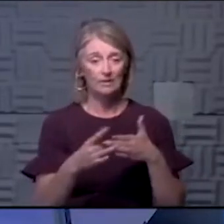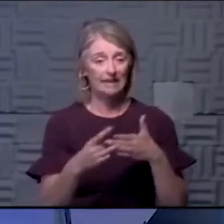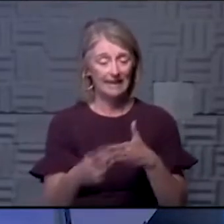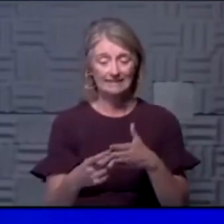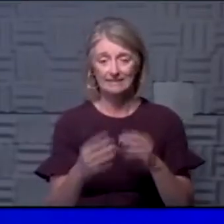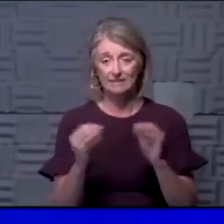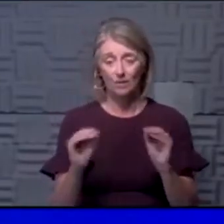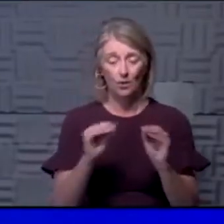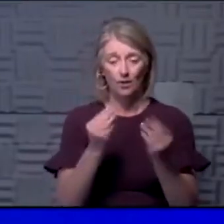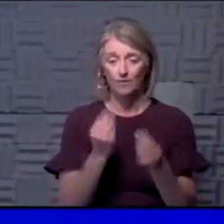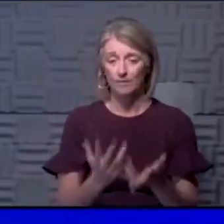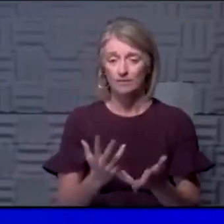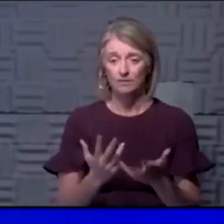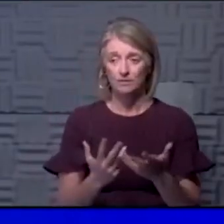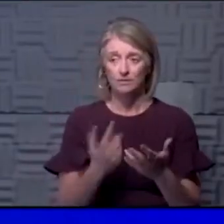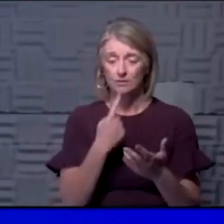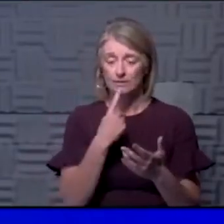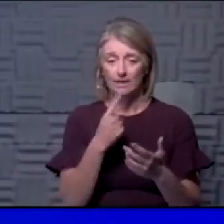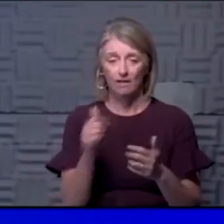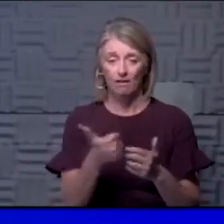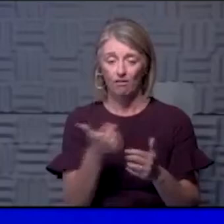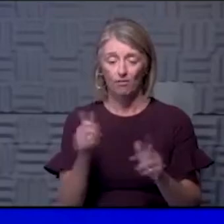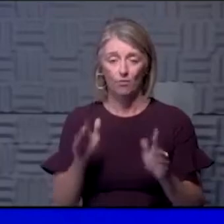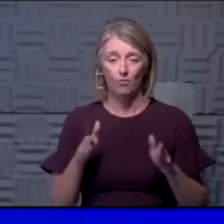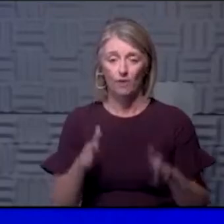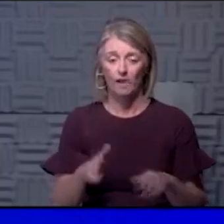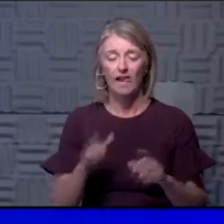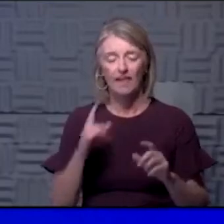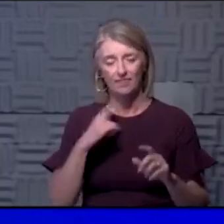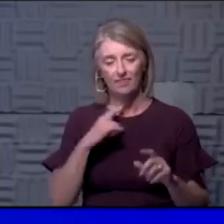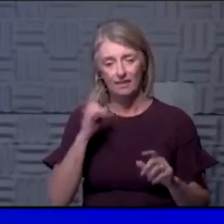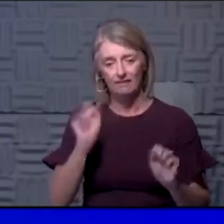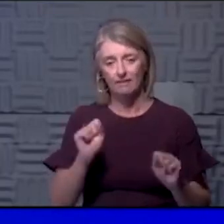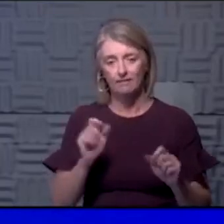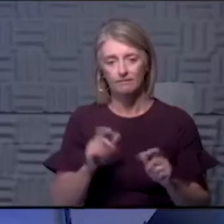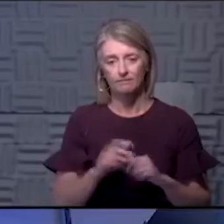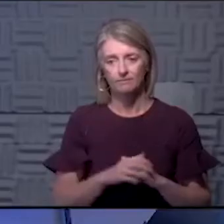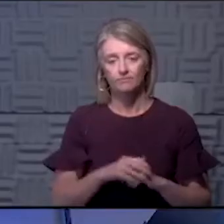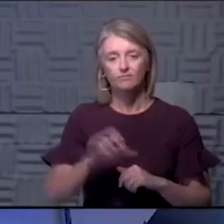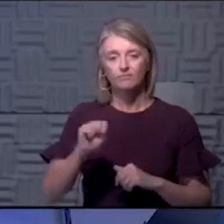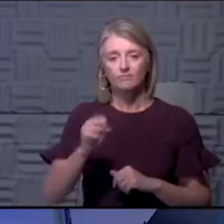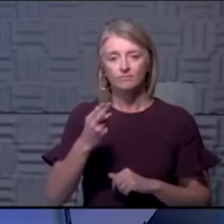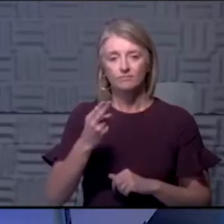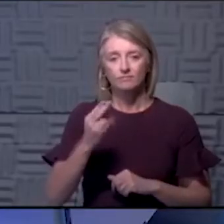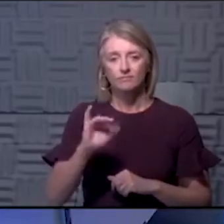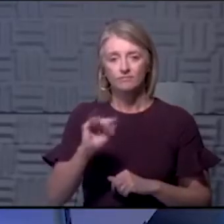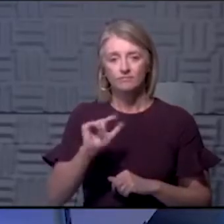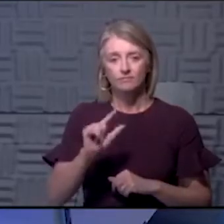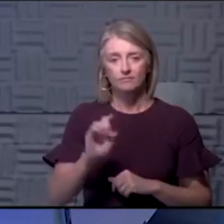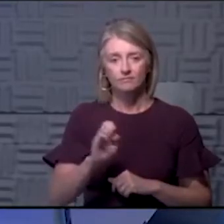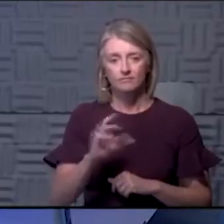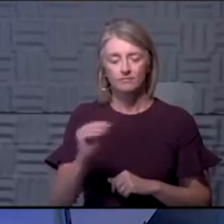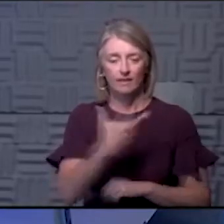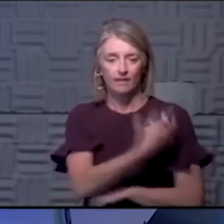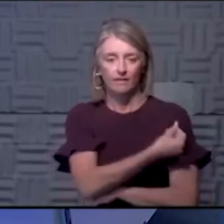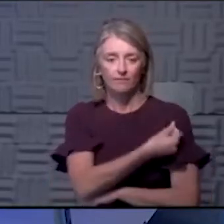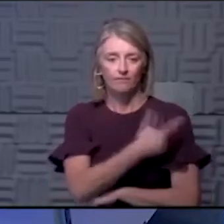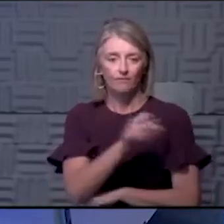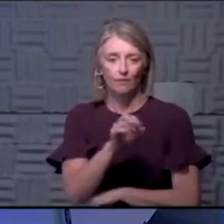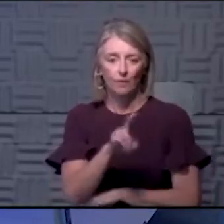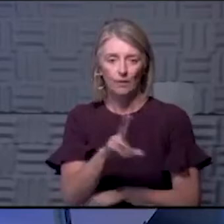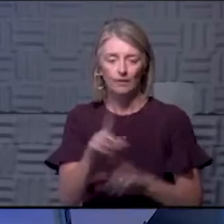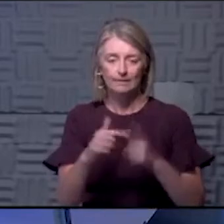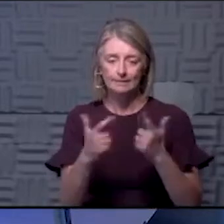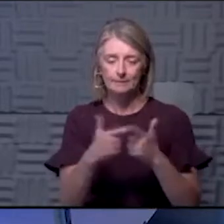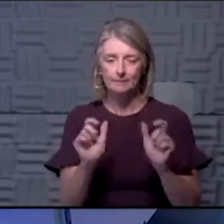or any other information to suggest otherwise. You can probably get them both. And you can get shingles and influenza the same season. So what the heck? So Yeah. I don't think that'll be too much of